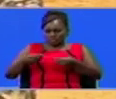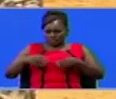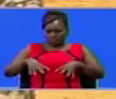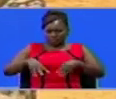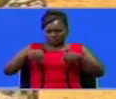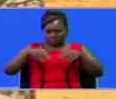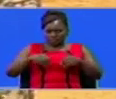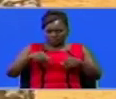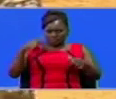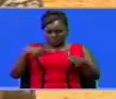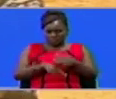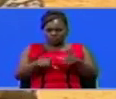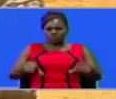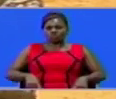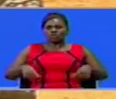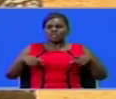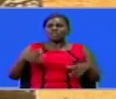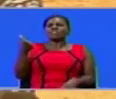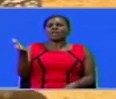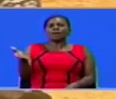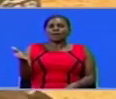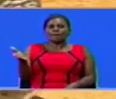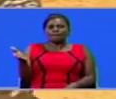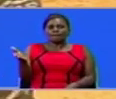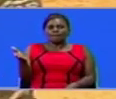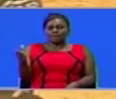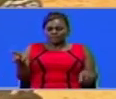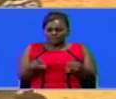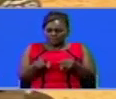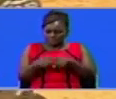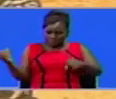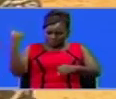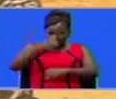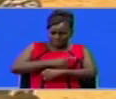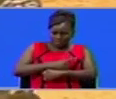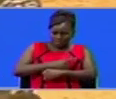Sasa wakaenda kuishi ndani ya hii shamba ya kifuko. Siku hiyo hiyo tu,